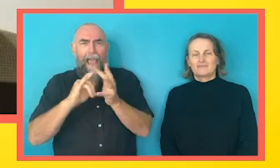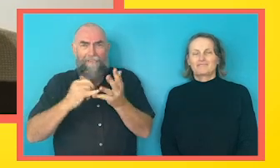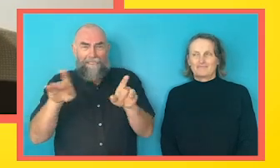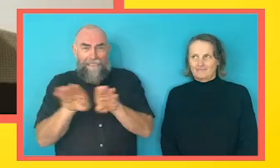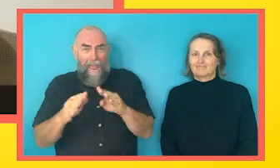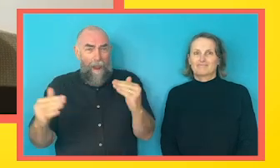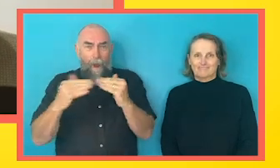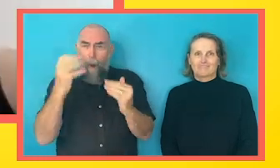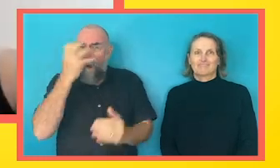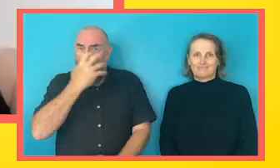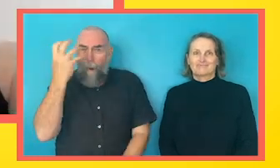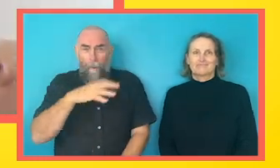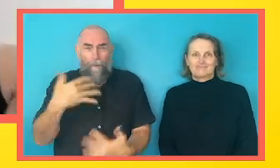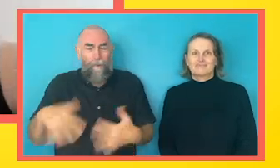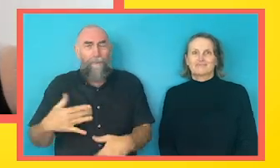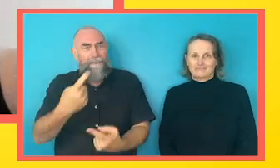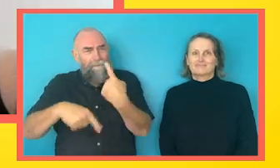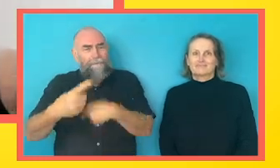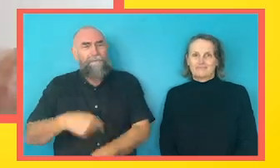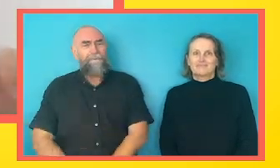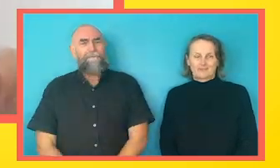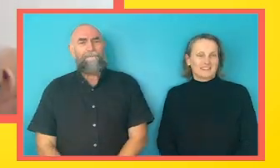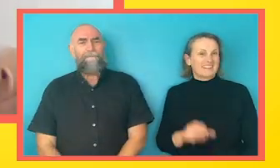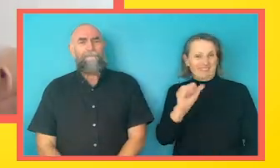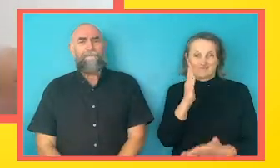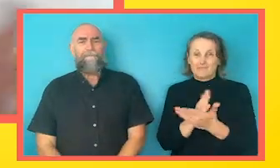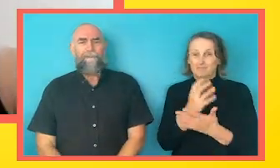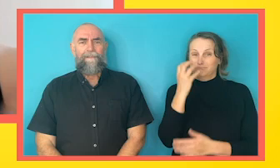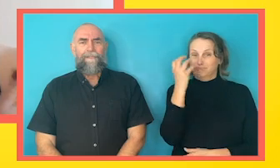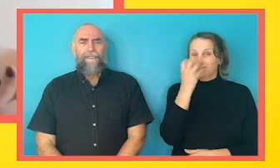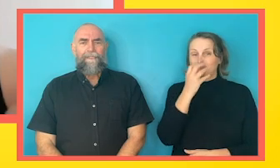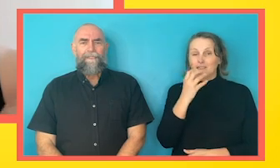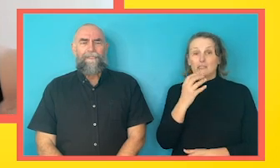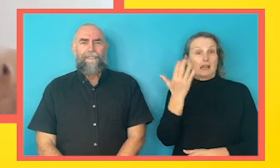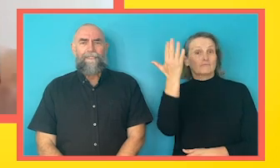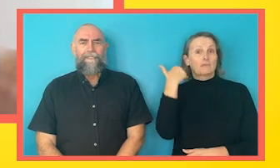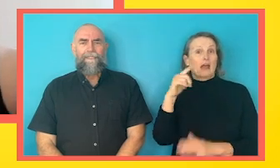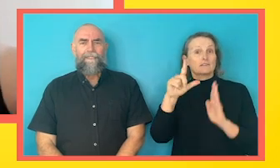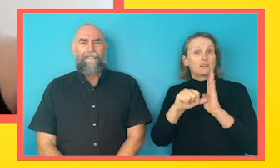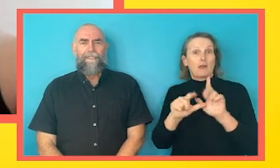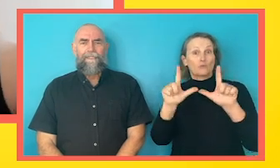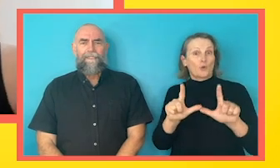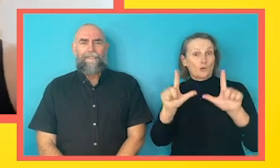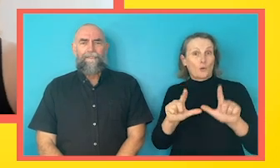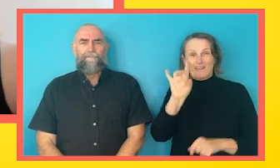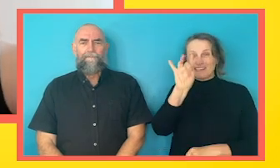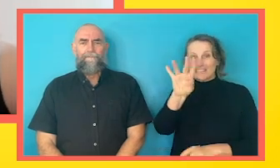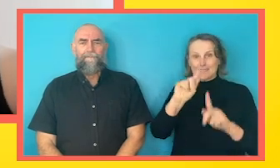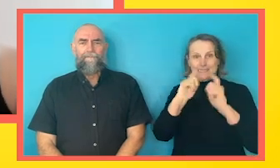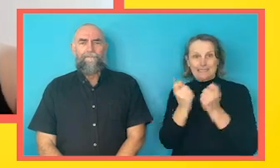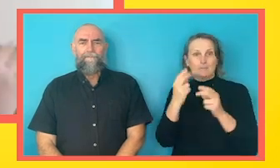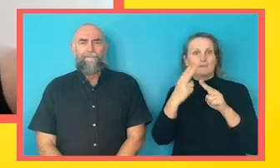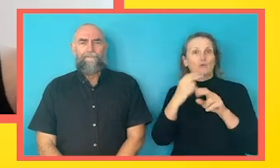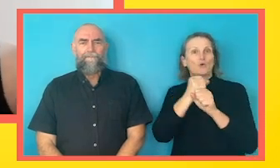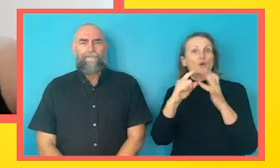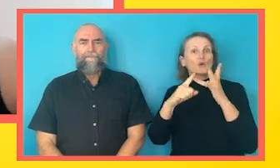It's ruthless. It's brutal. So prior to Tokyo was the last year where they had 10 teams in goalball. So